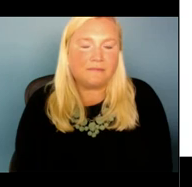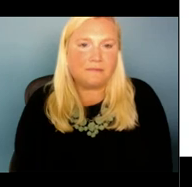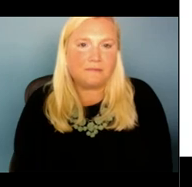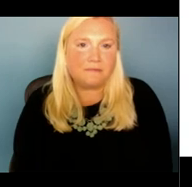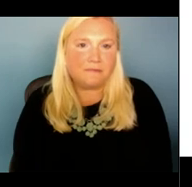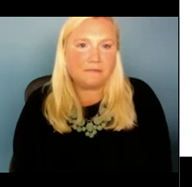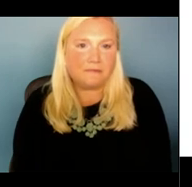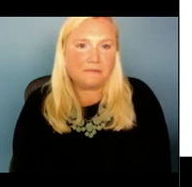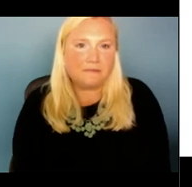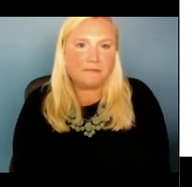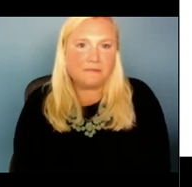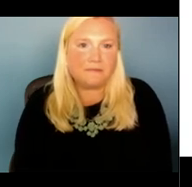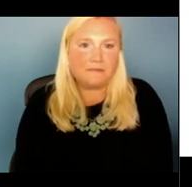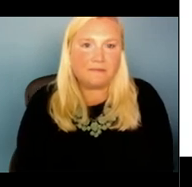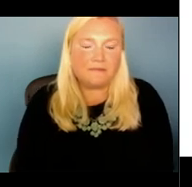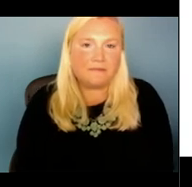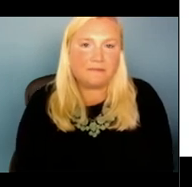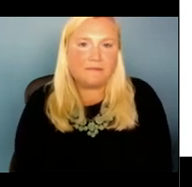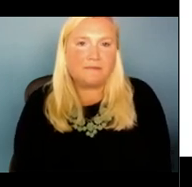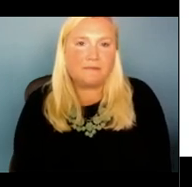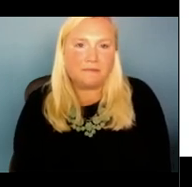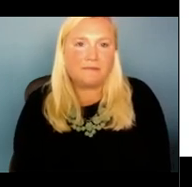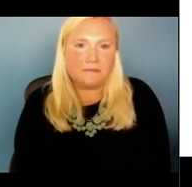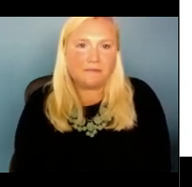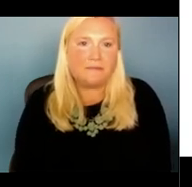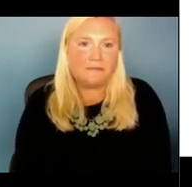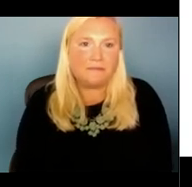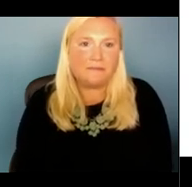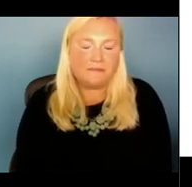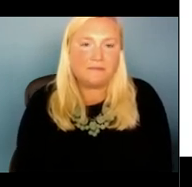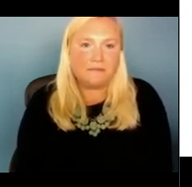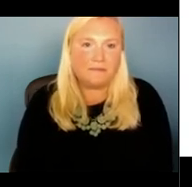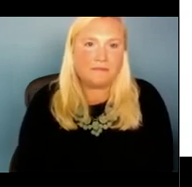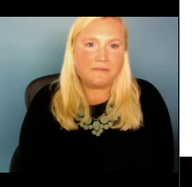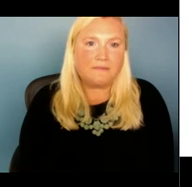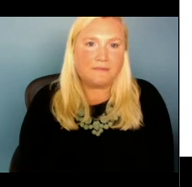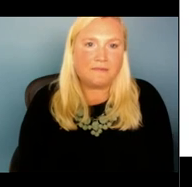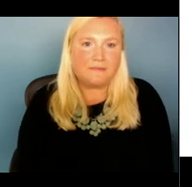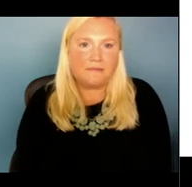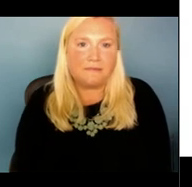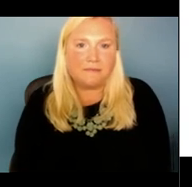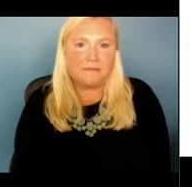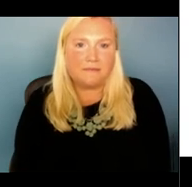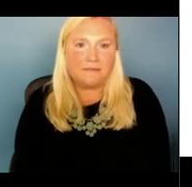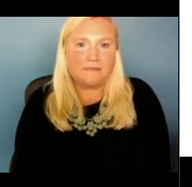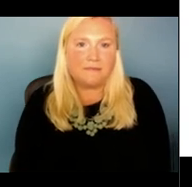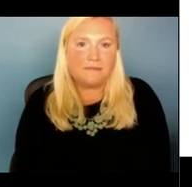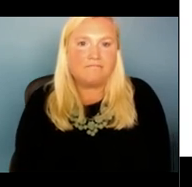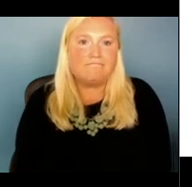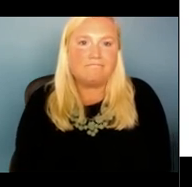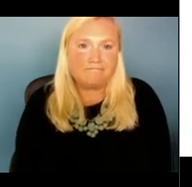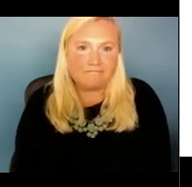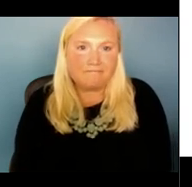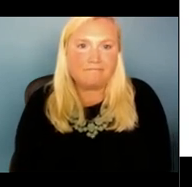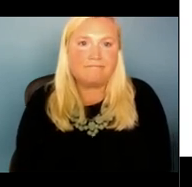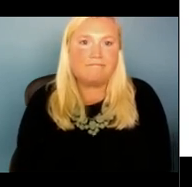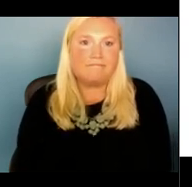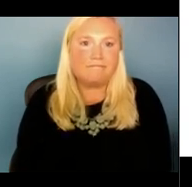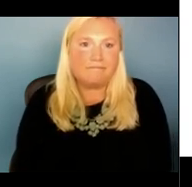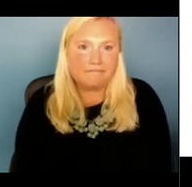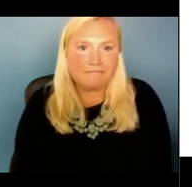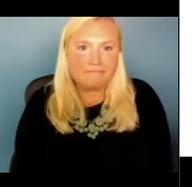change in how we talk about what we do as a profession. Of course, the autism world is grappling with that.